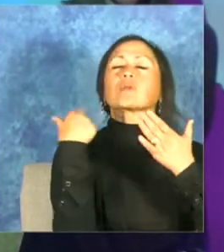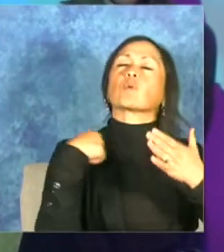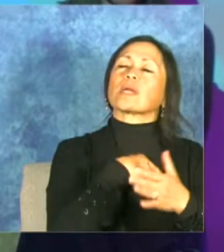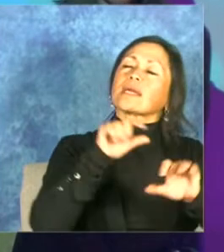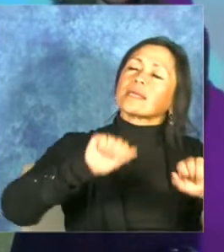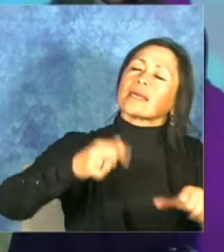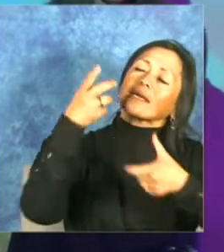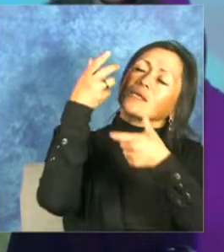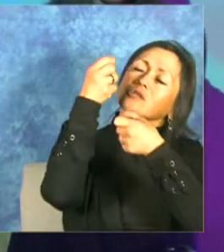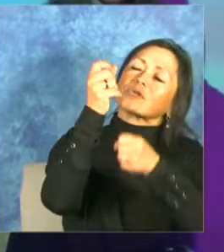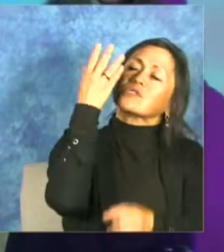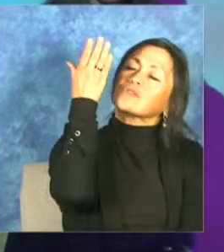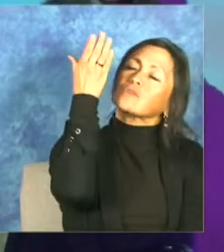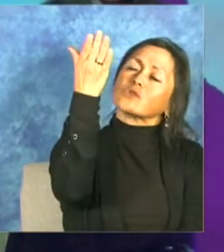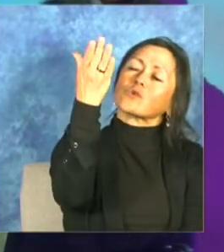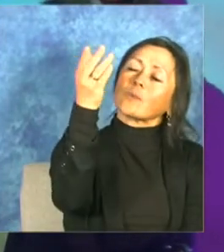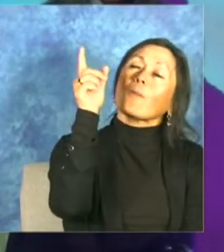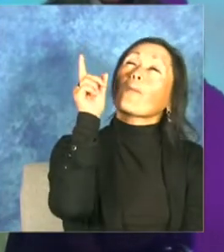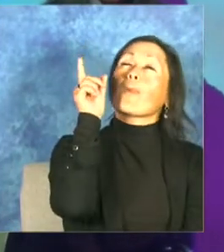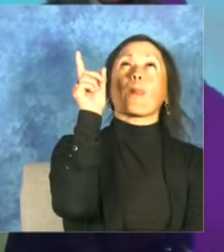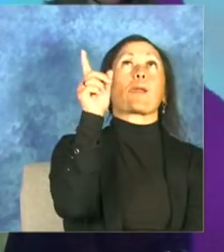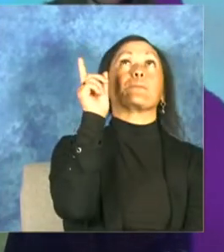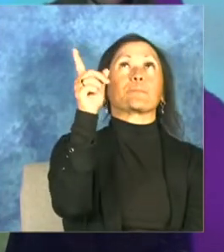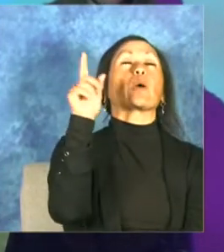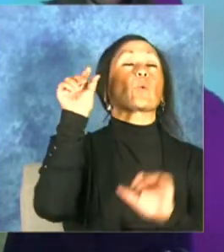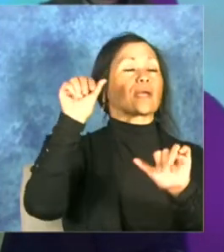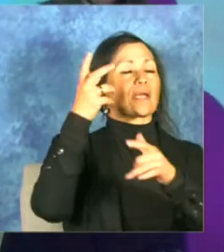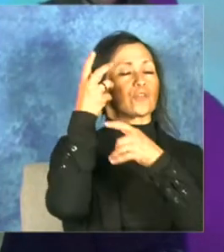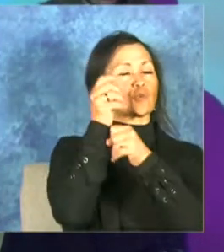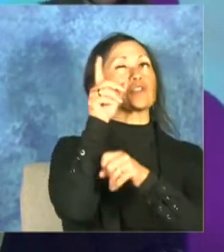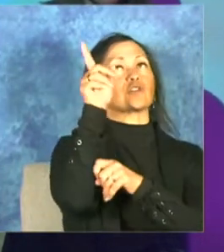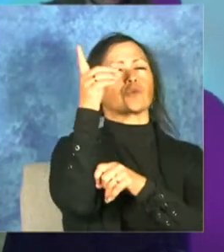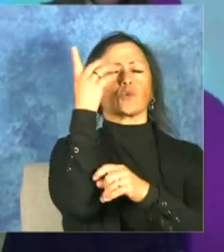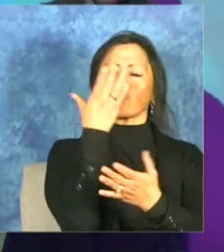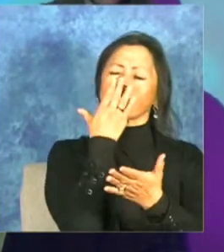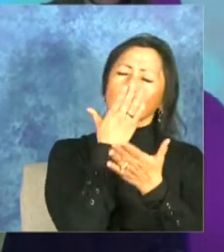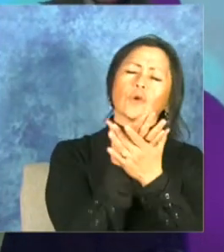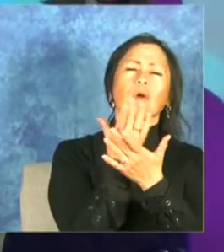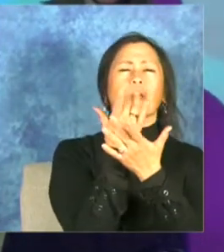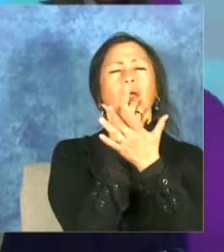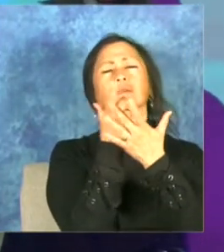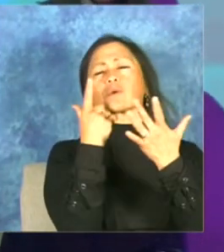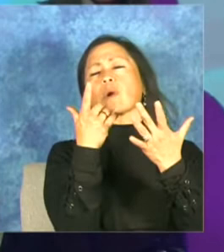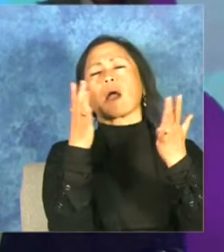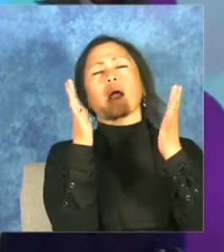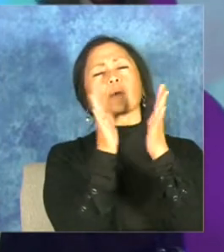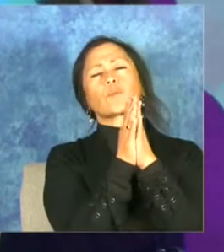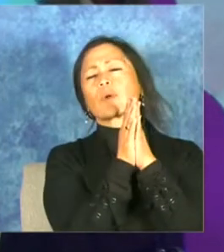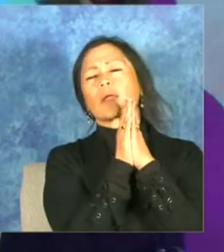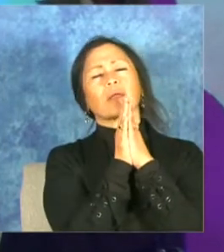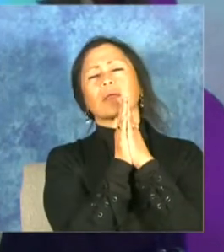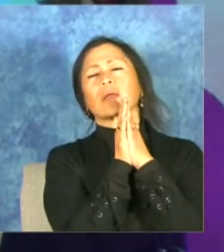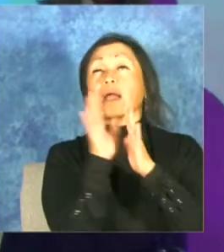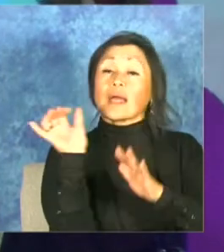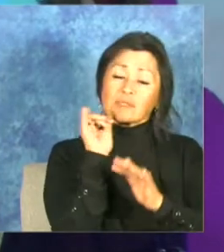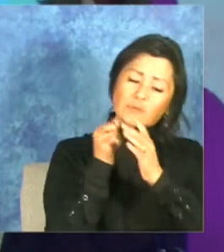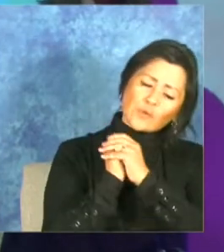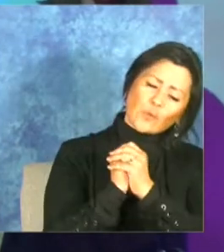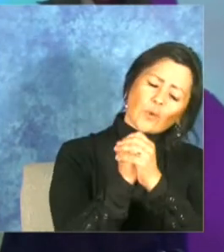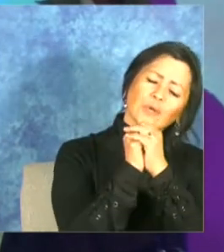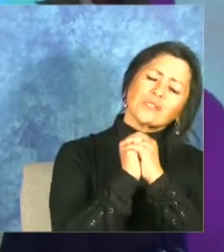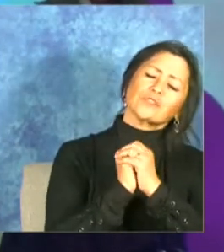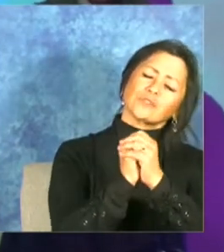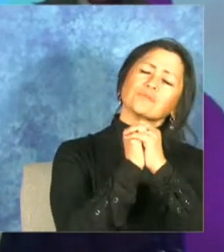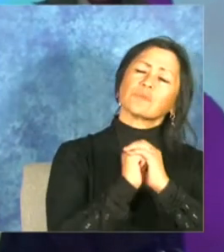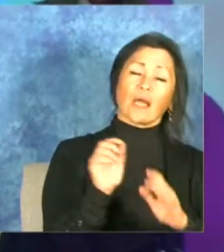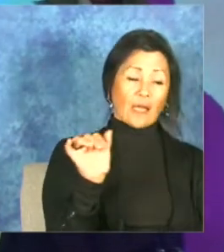you, that you are trustworthy, that you are good, that you are everything. And so God, I pray that as we worship,